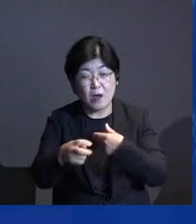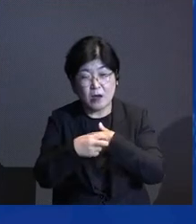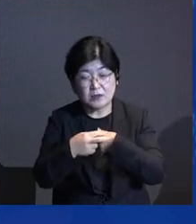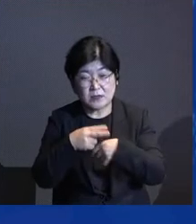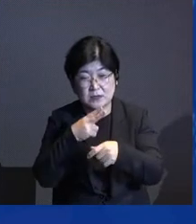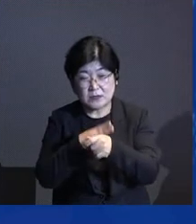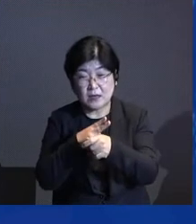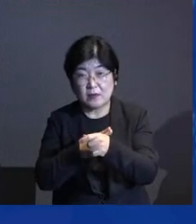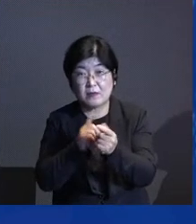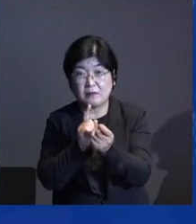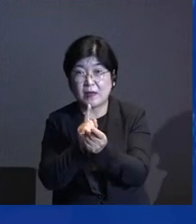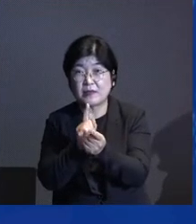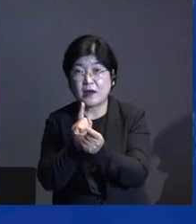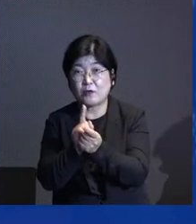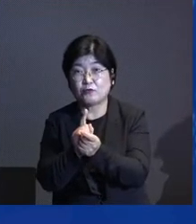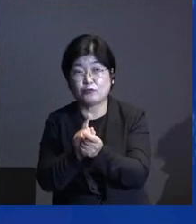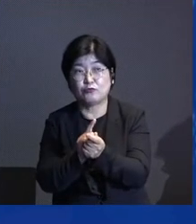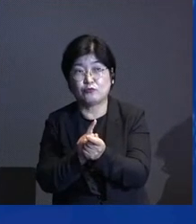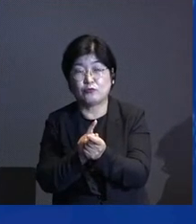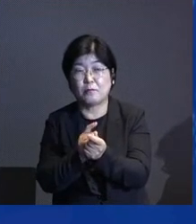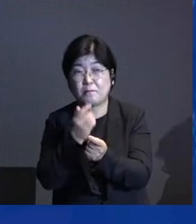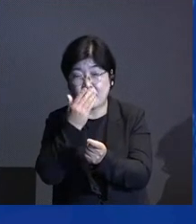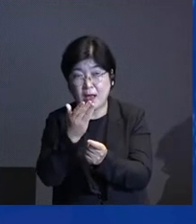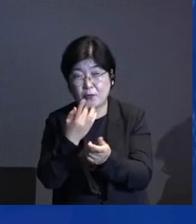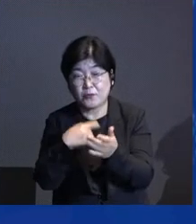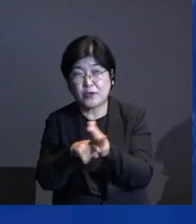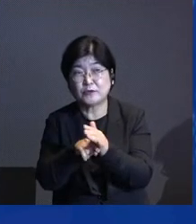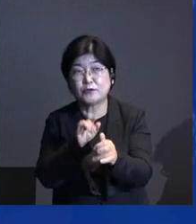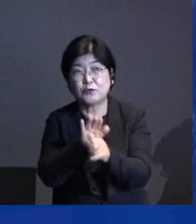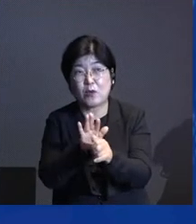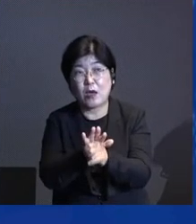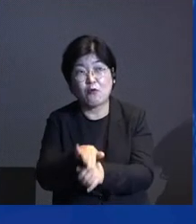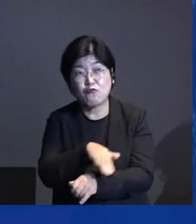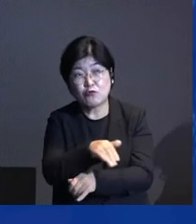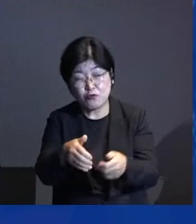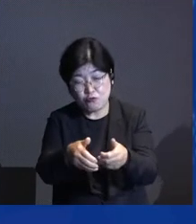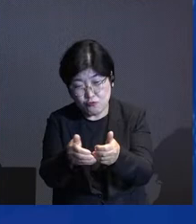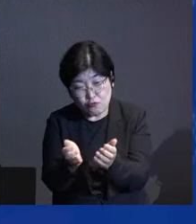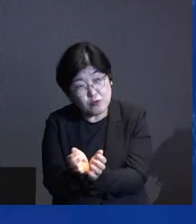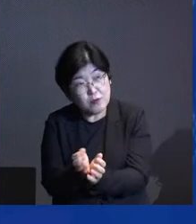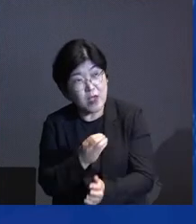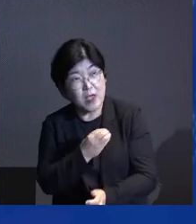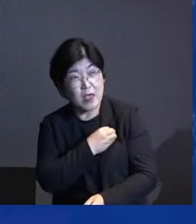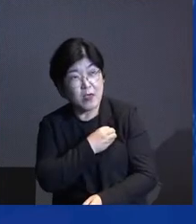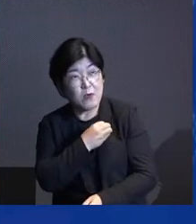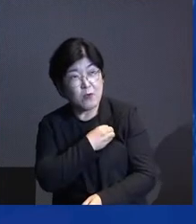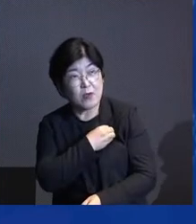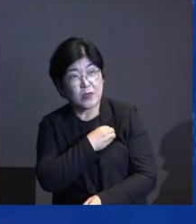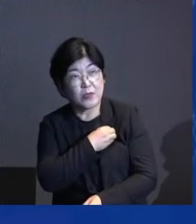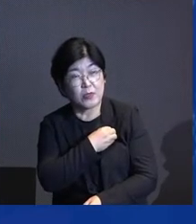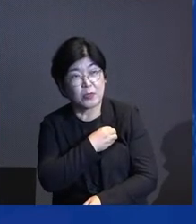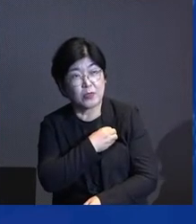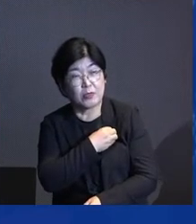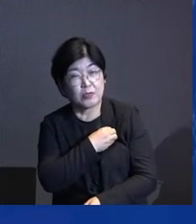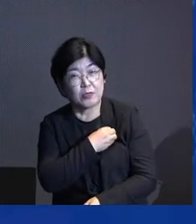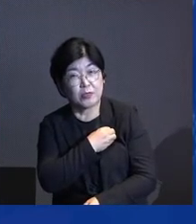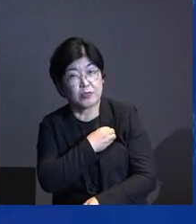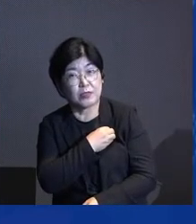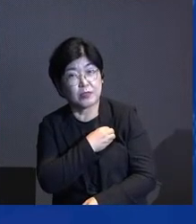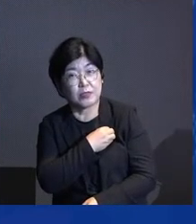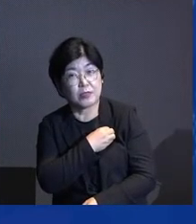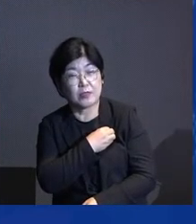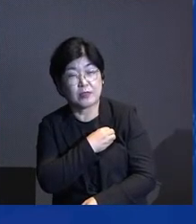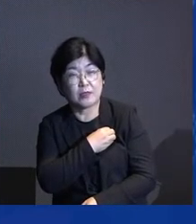also encourage members to buy health insurance or support difficult